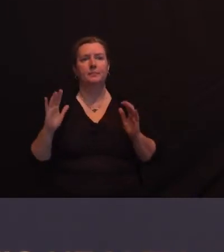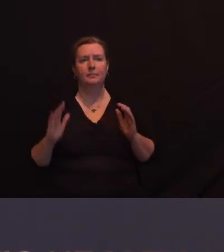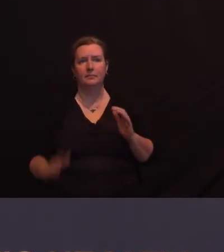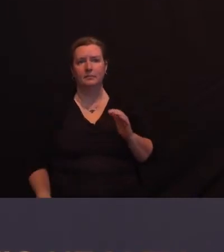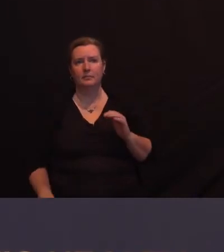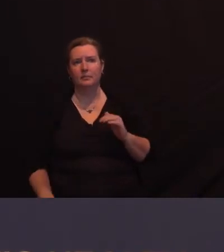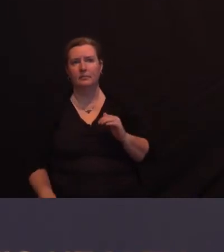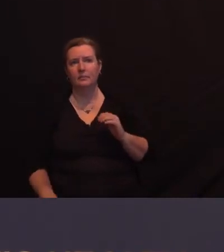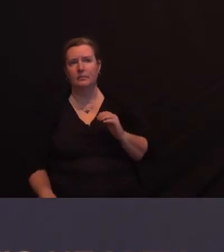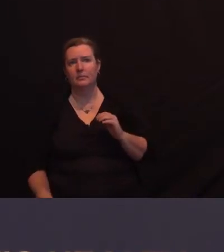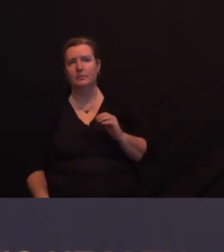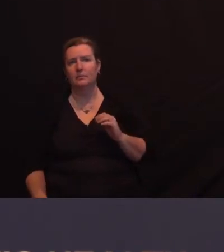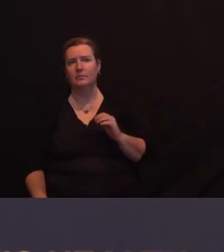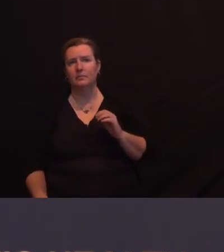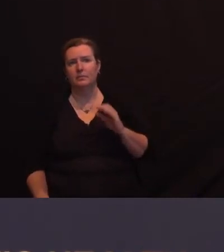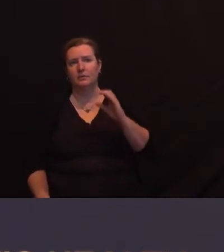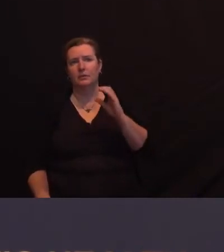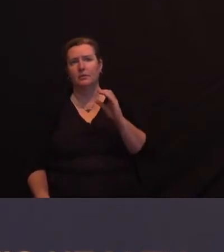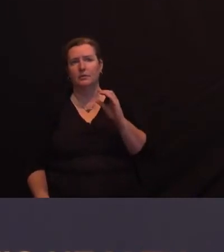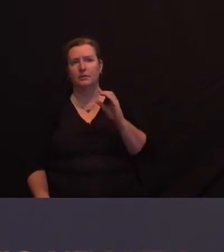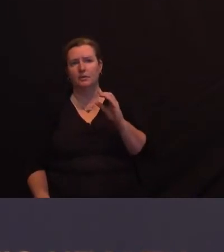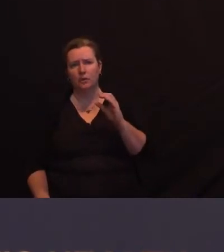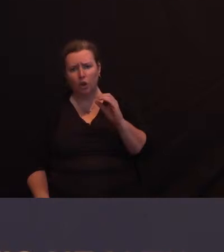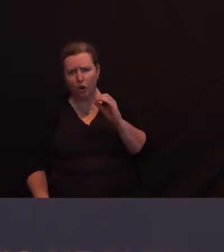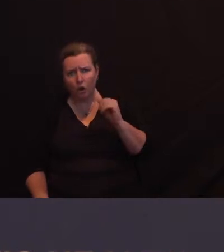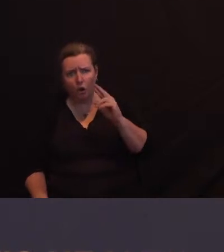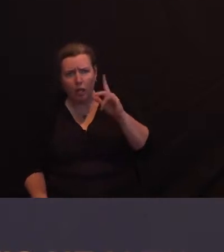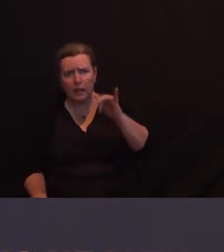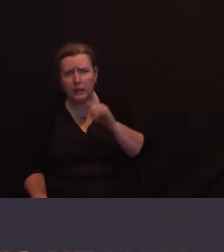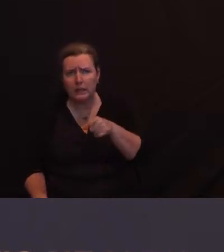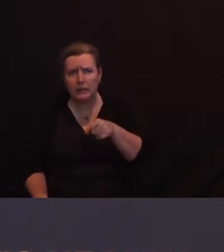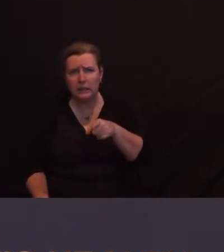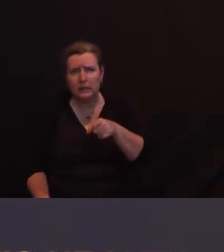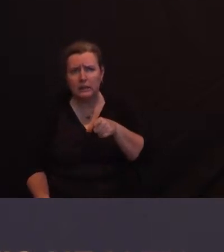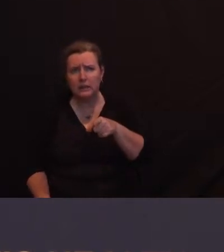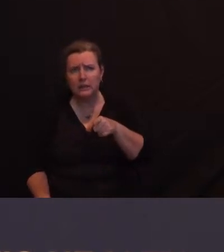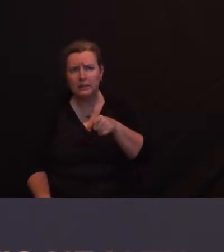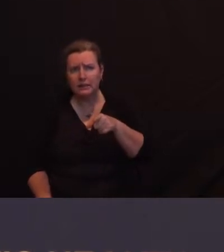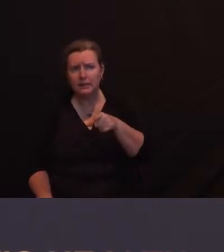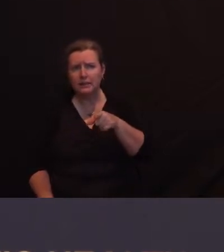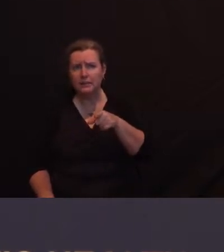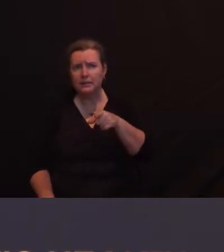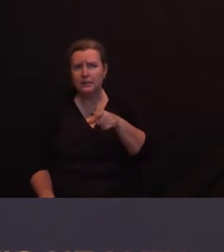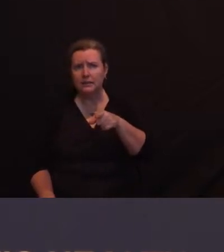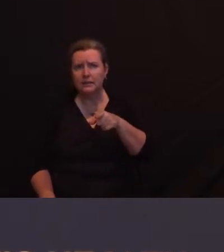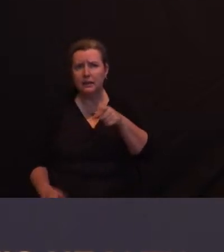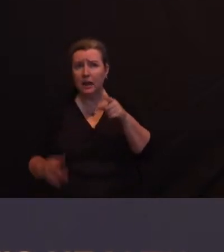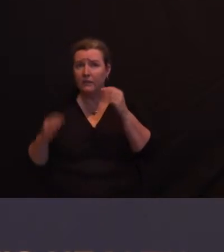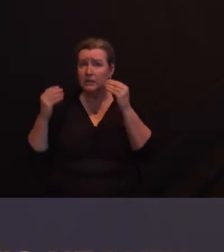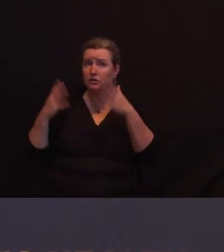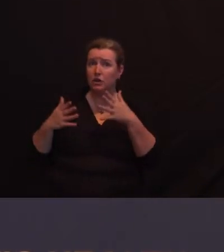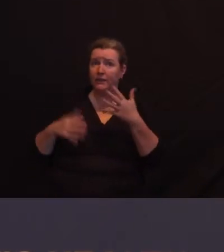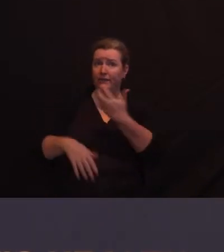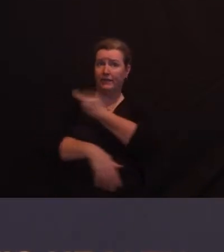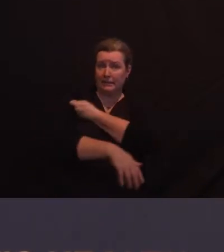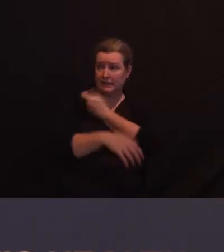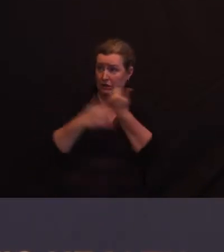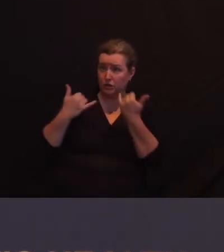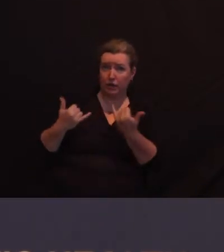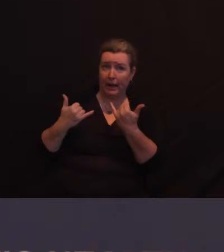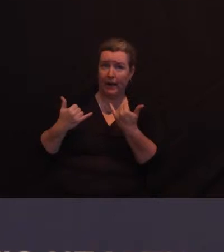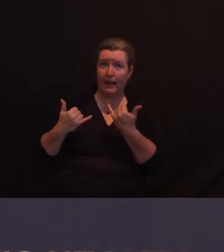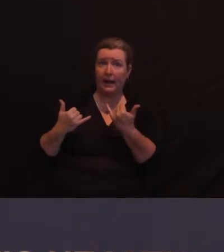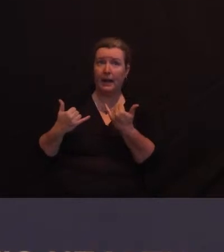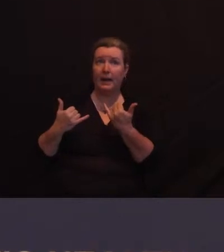Governor. If a teacher goes out today to get vaccinated, it's unlikely they'll receive 2 doses by the time school starts. Was there any desire